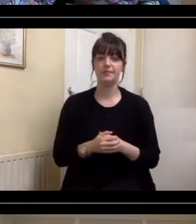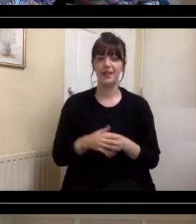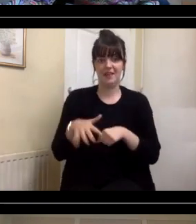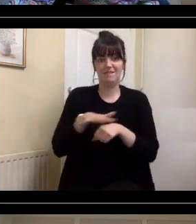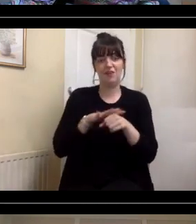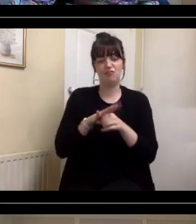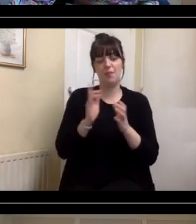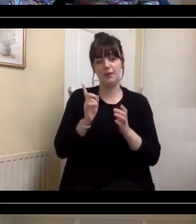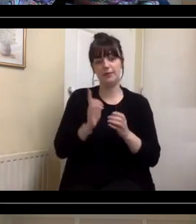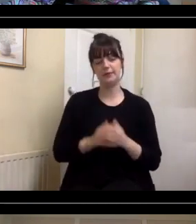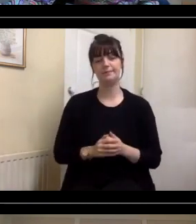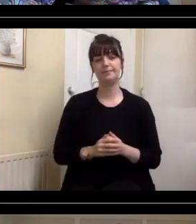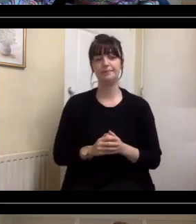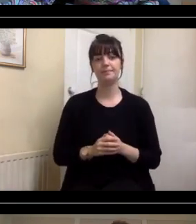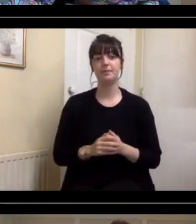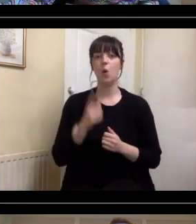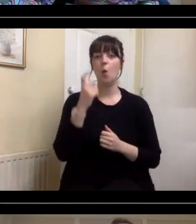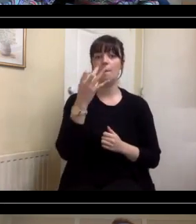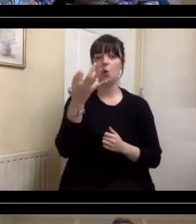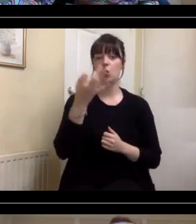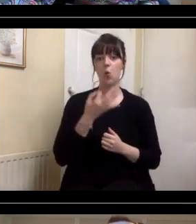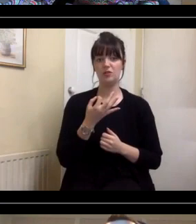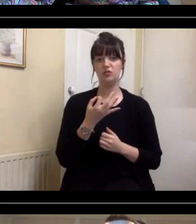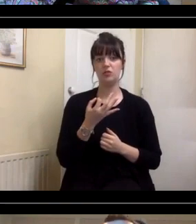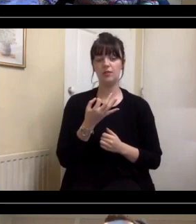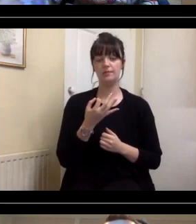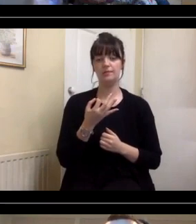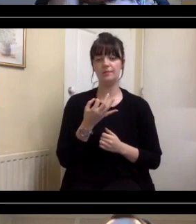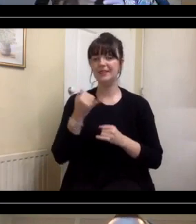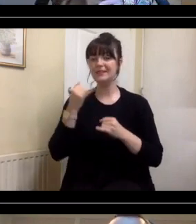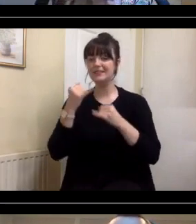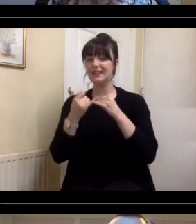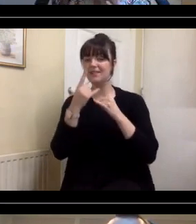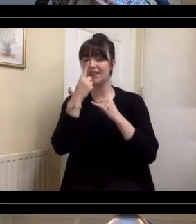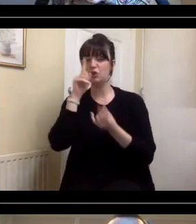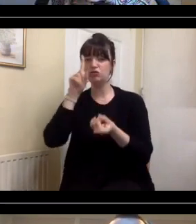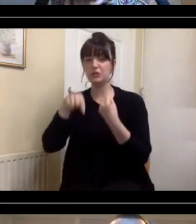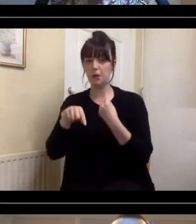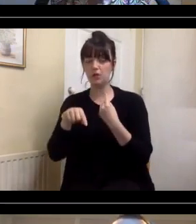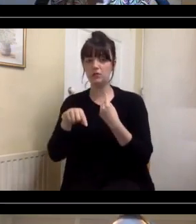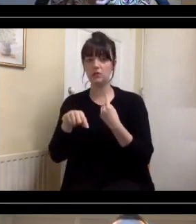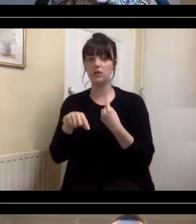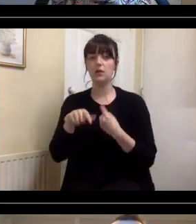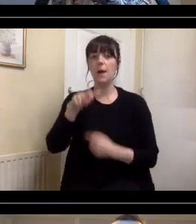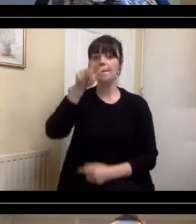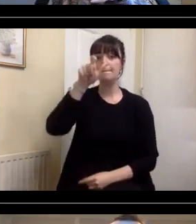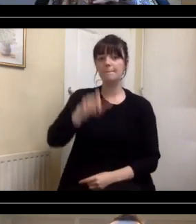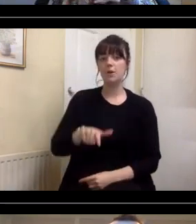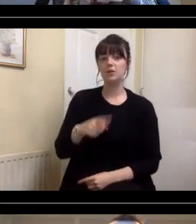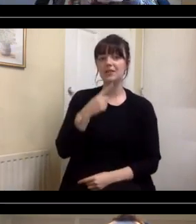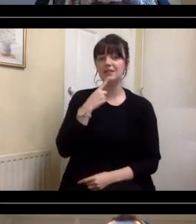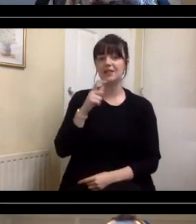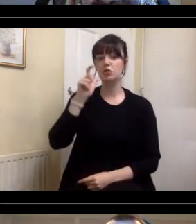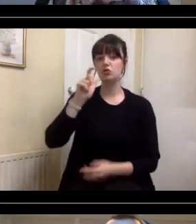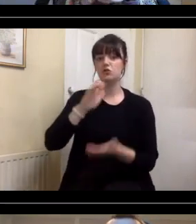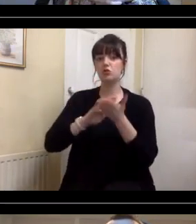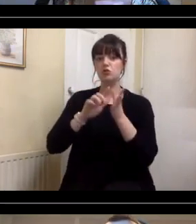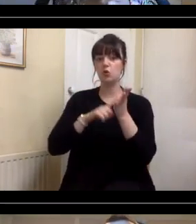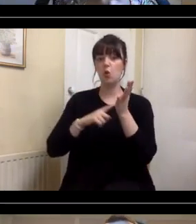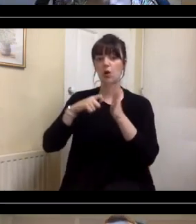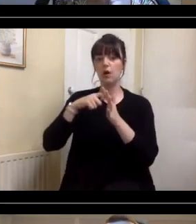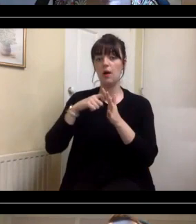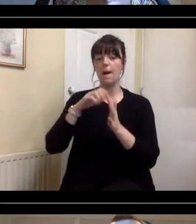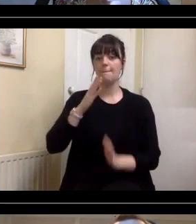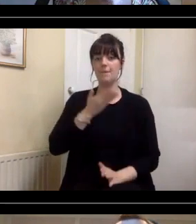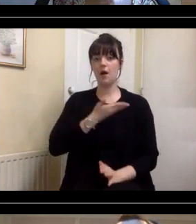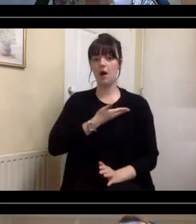Okay, another question now, Steve. Can you pick this one up? This person has said Chalk Park was mentioned in the